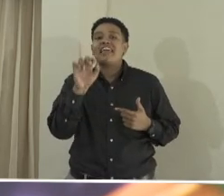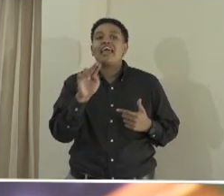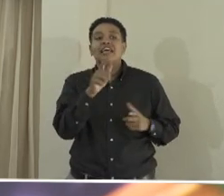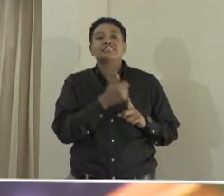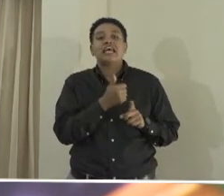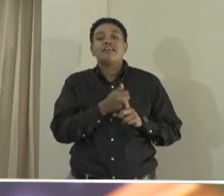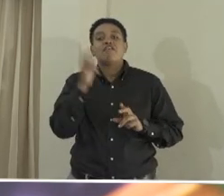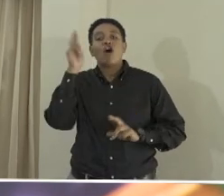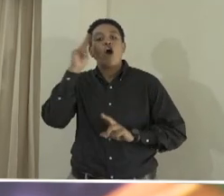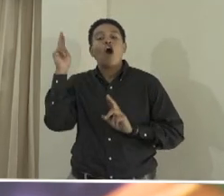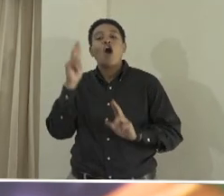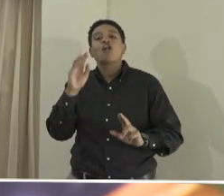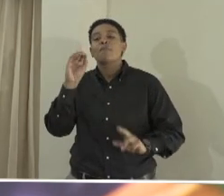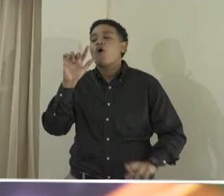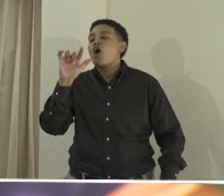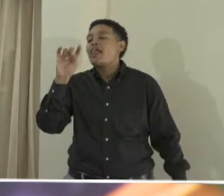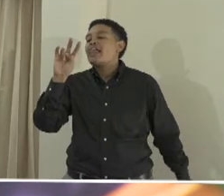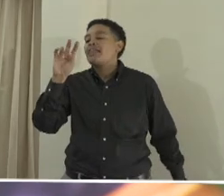Honorable Olivia